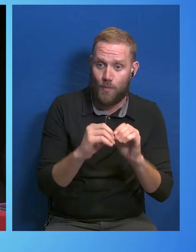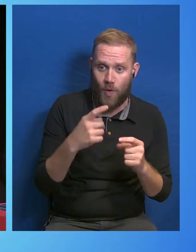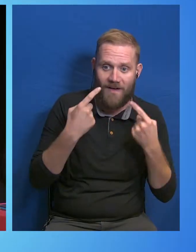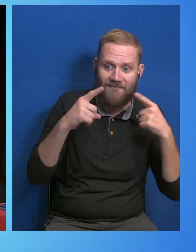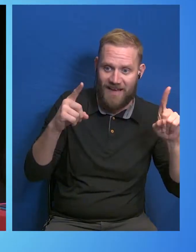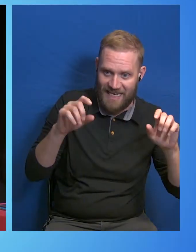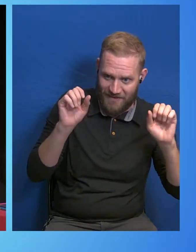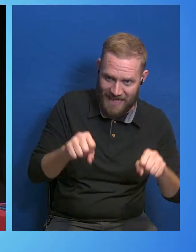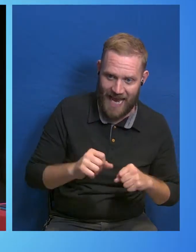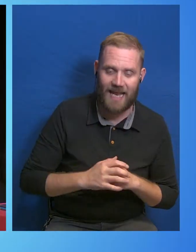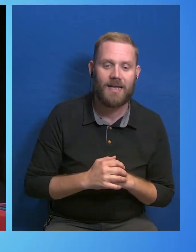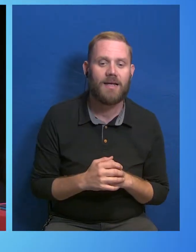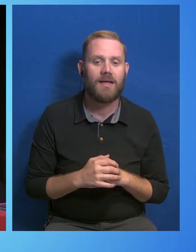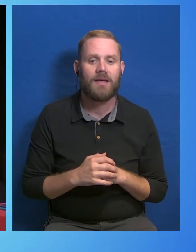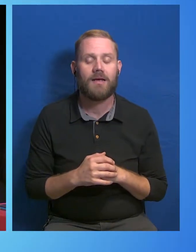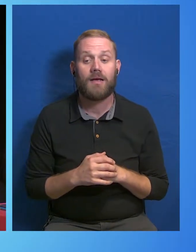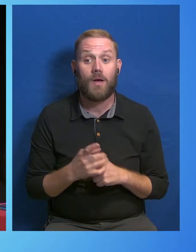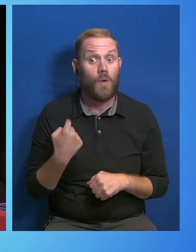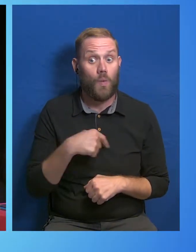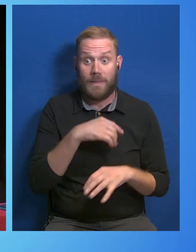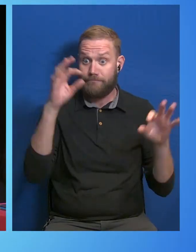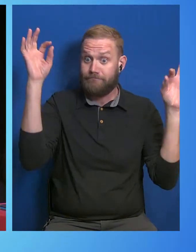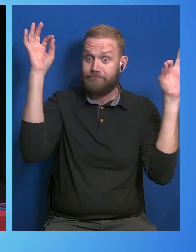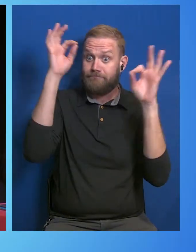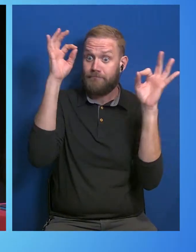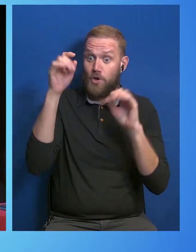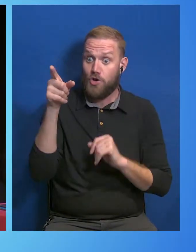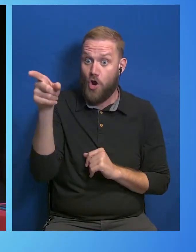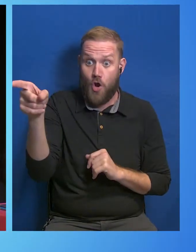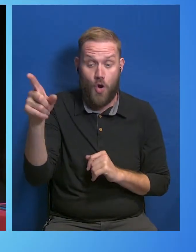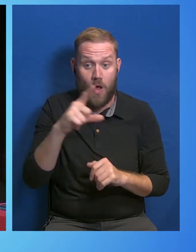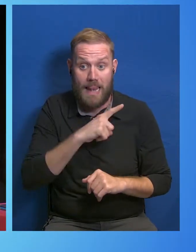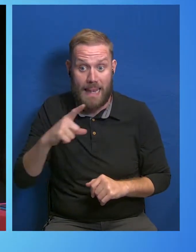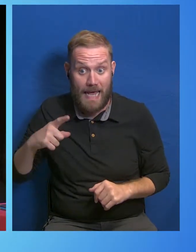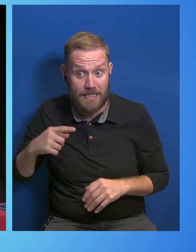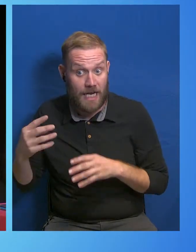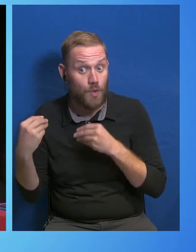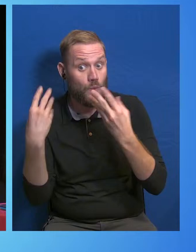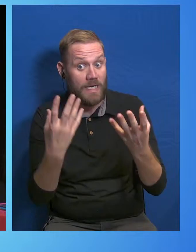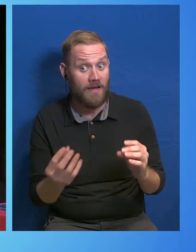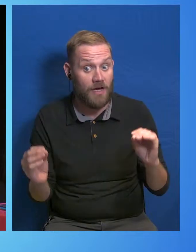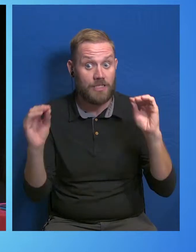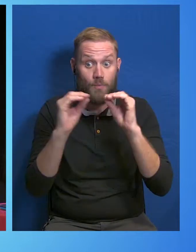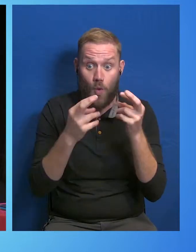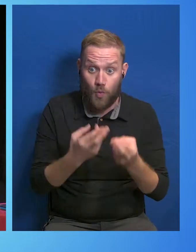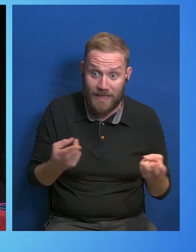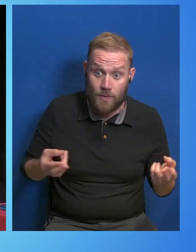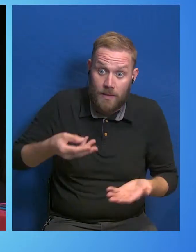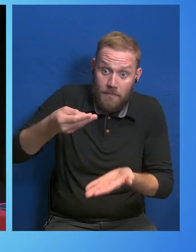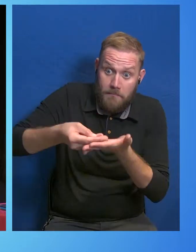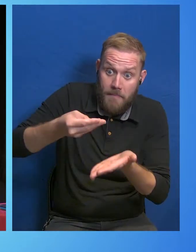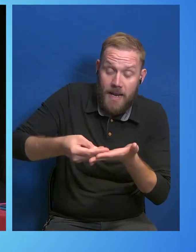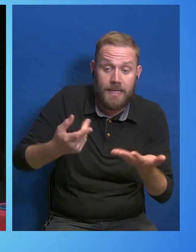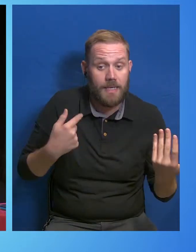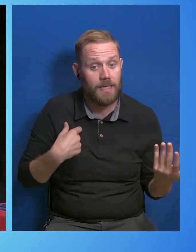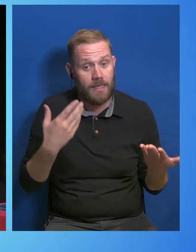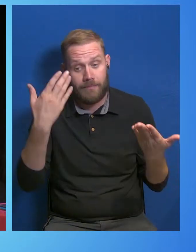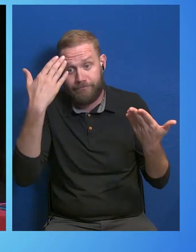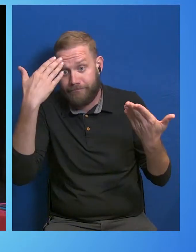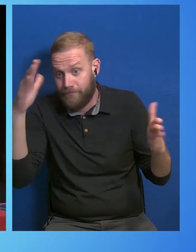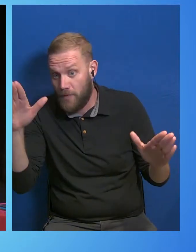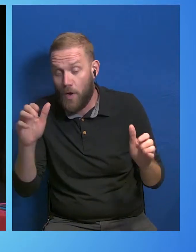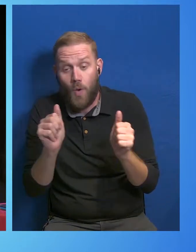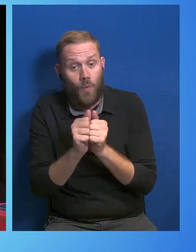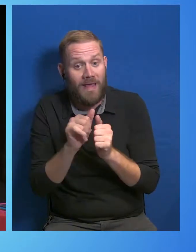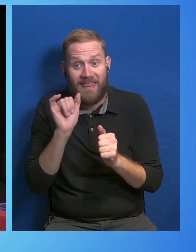because we don't know if the state legislature will give us any additional resources, even with the